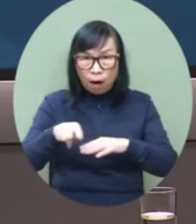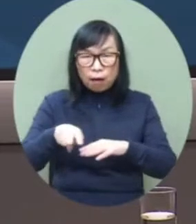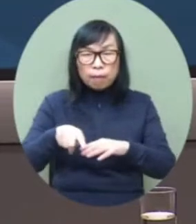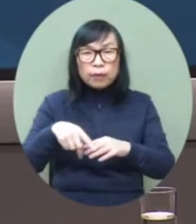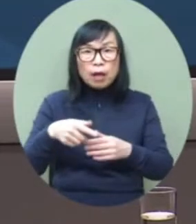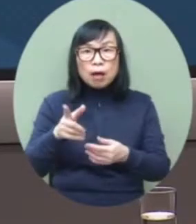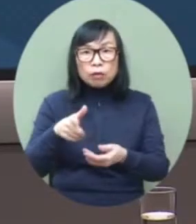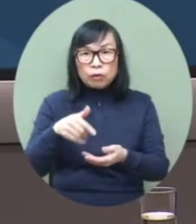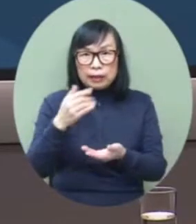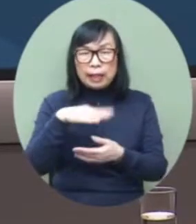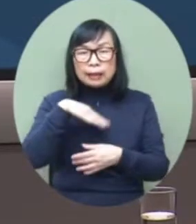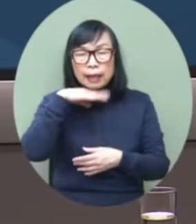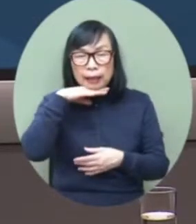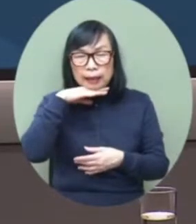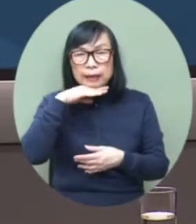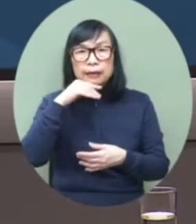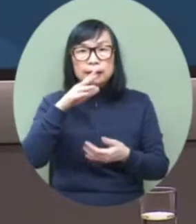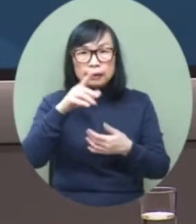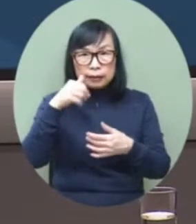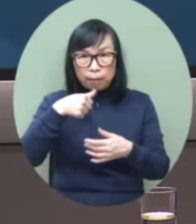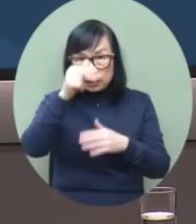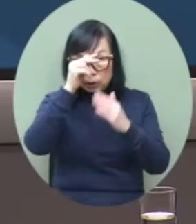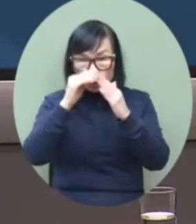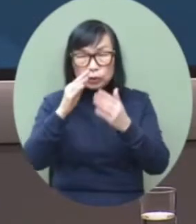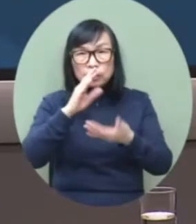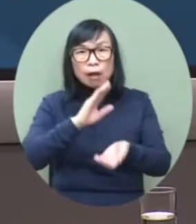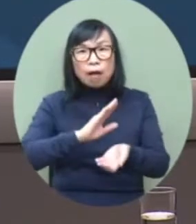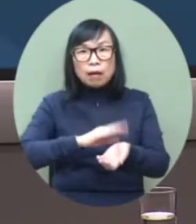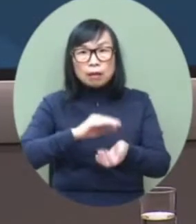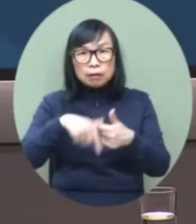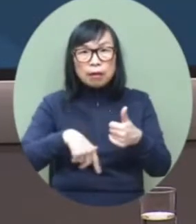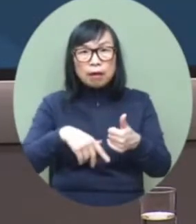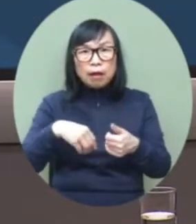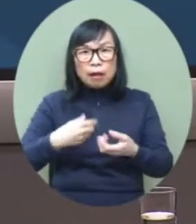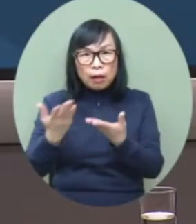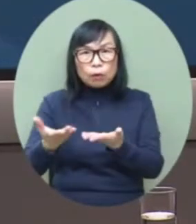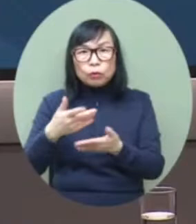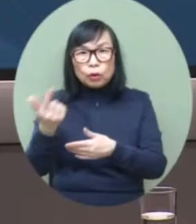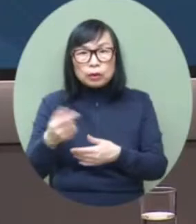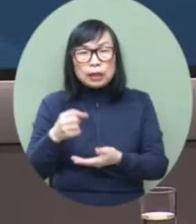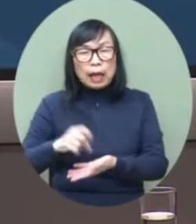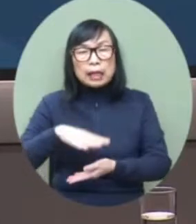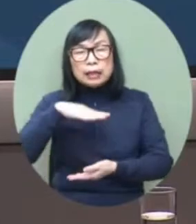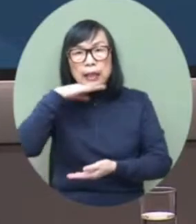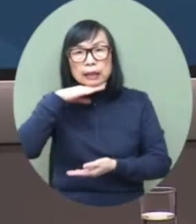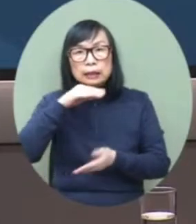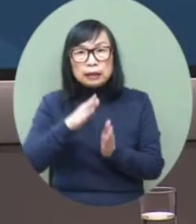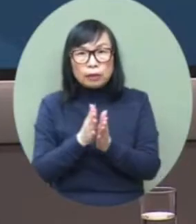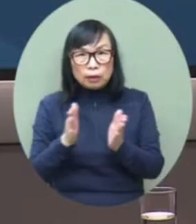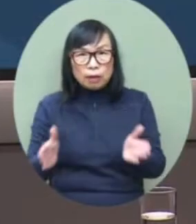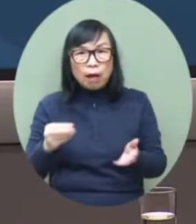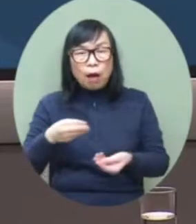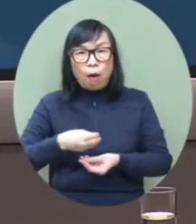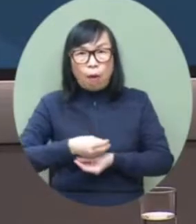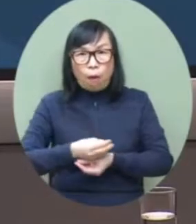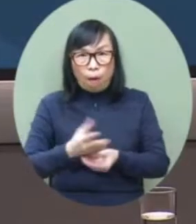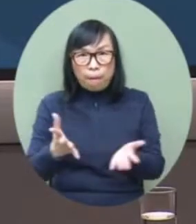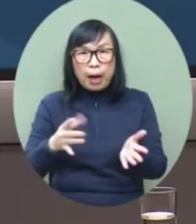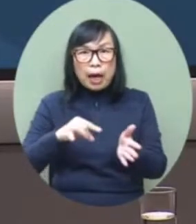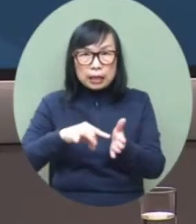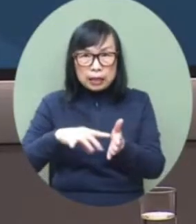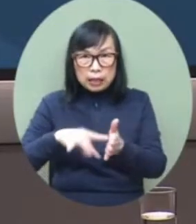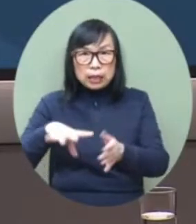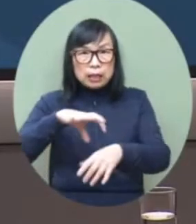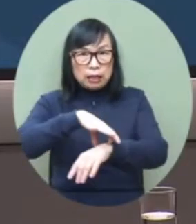concerns. The administration is making preparation to offer more support to these people pending